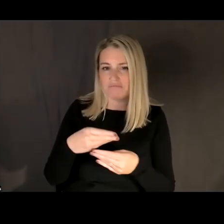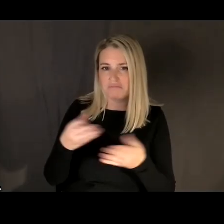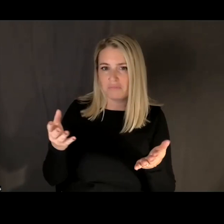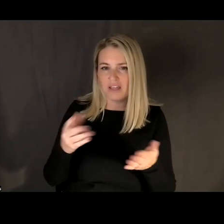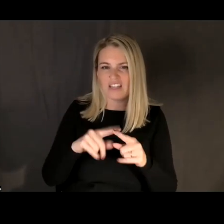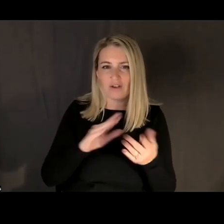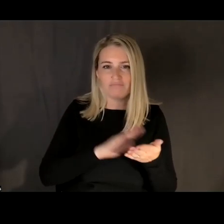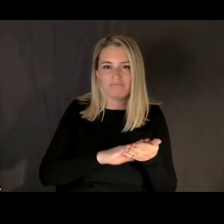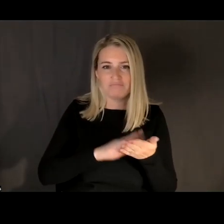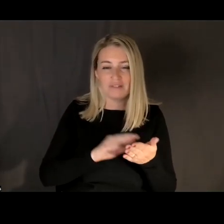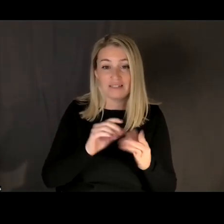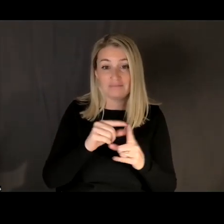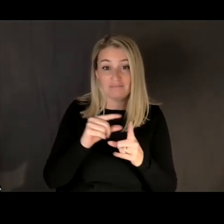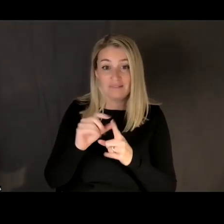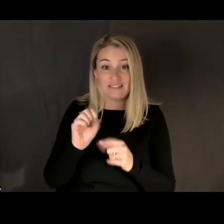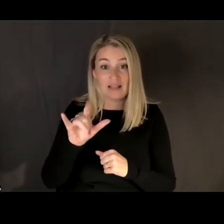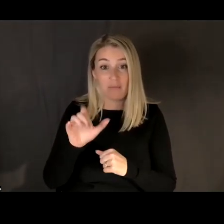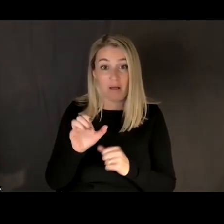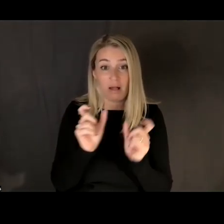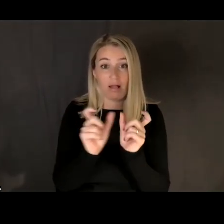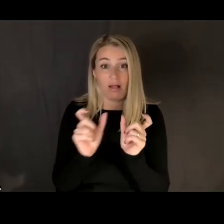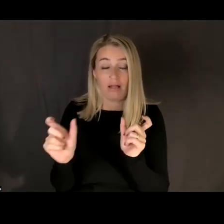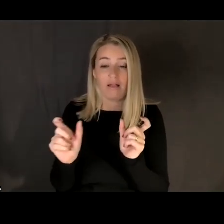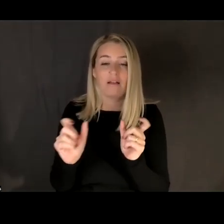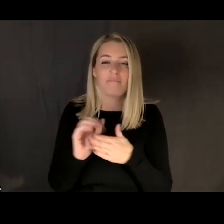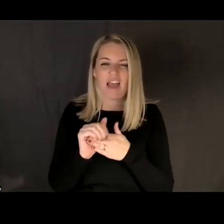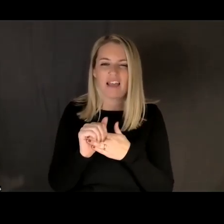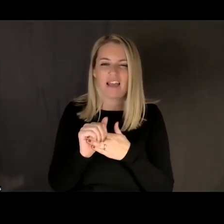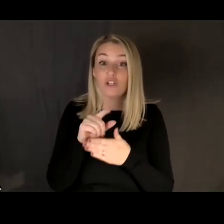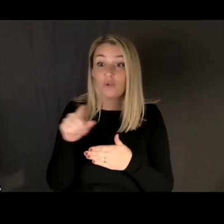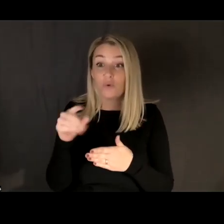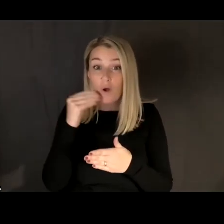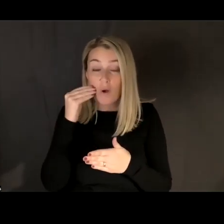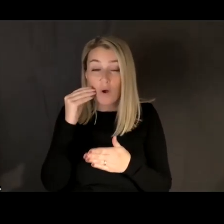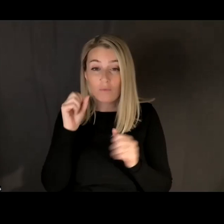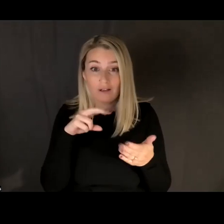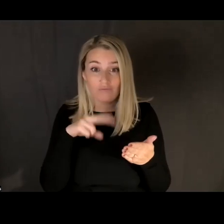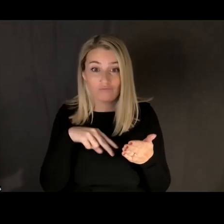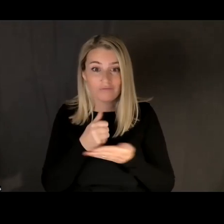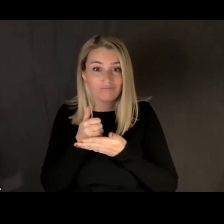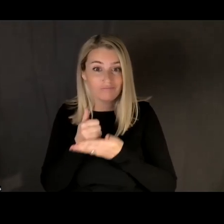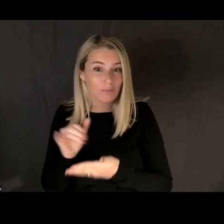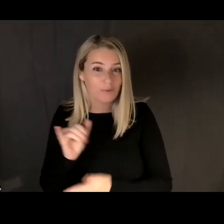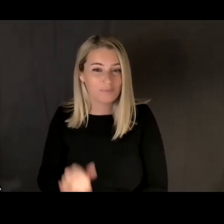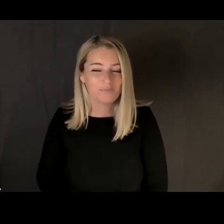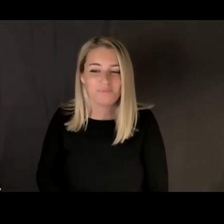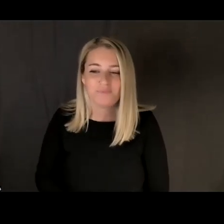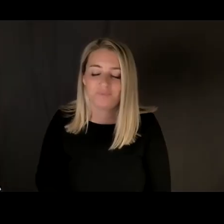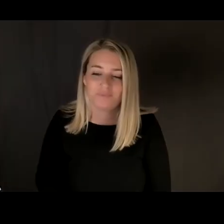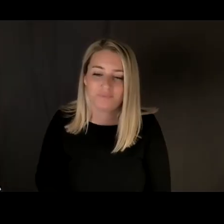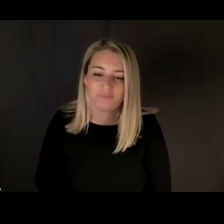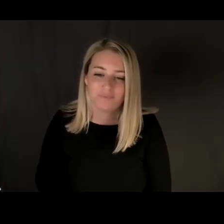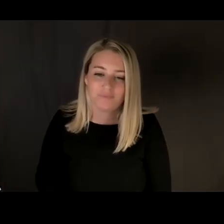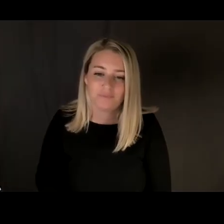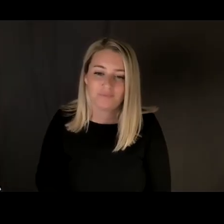are available so that you can do that at home too, and start reading. So that we have it visualized, and so we can send the link